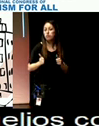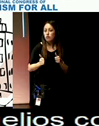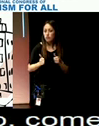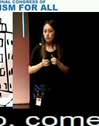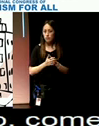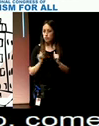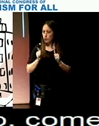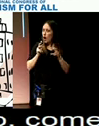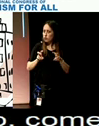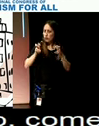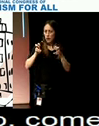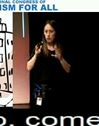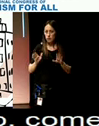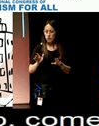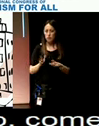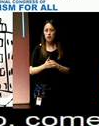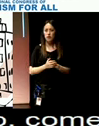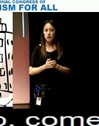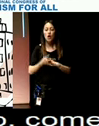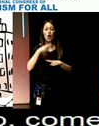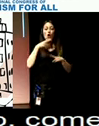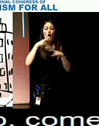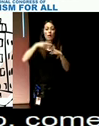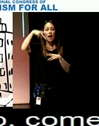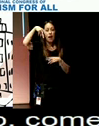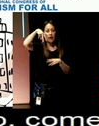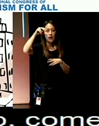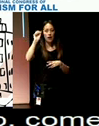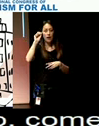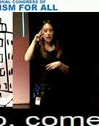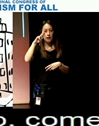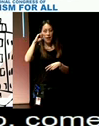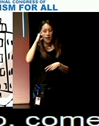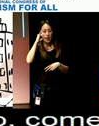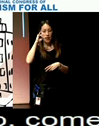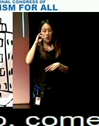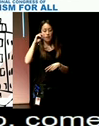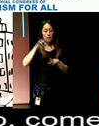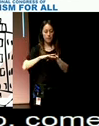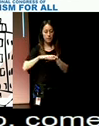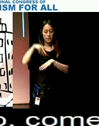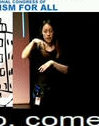Nazareth, the place that the Annunciation was given.